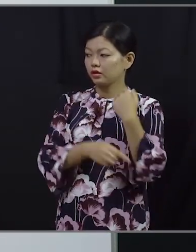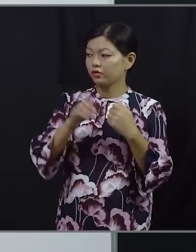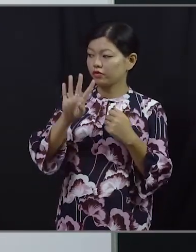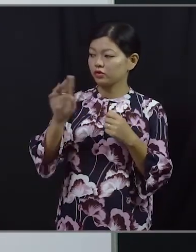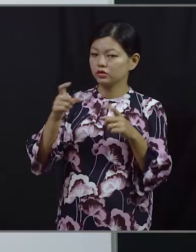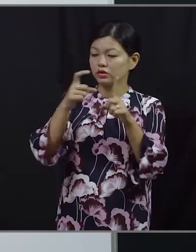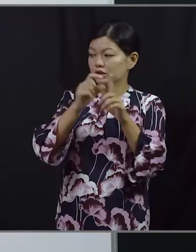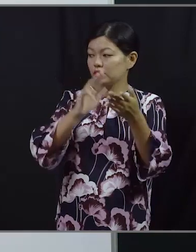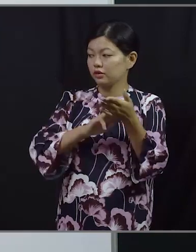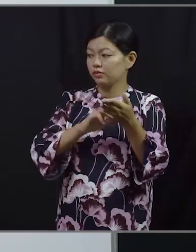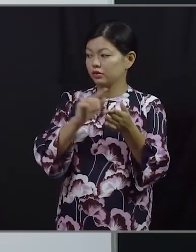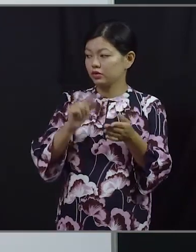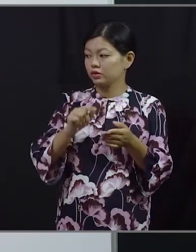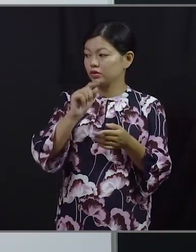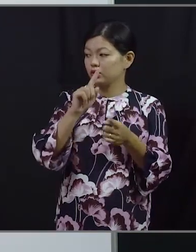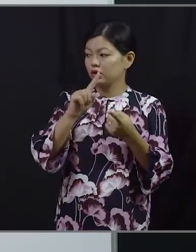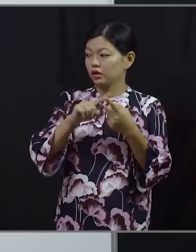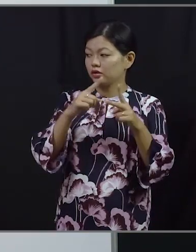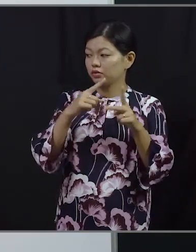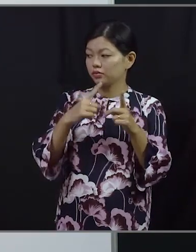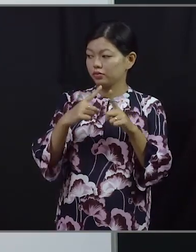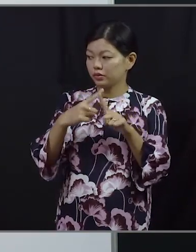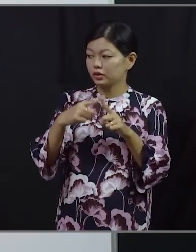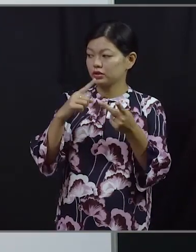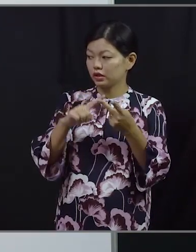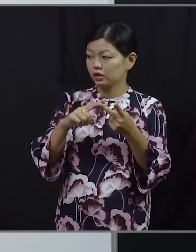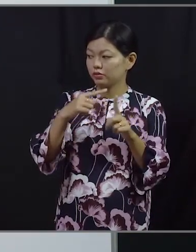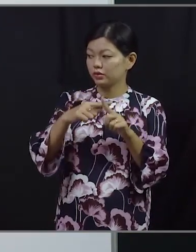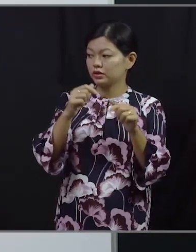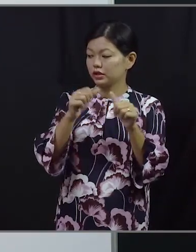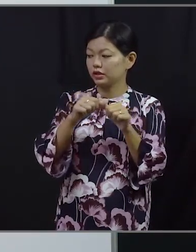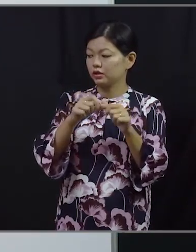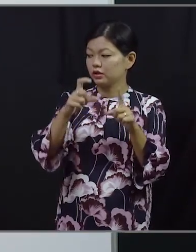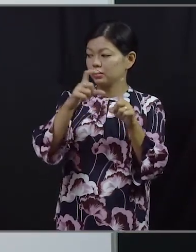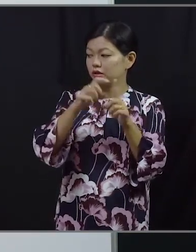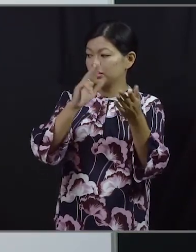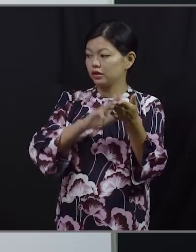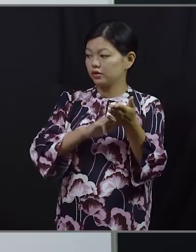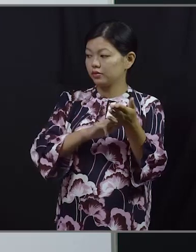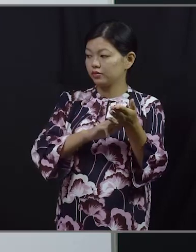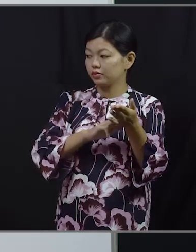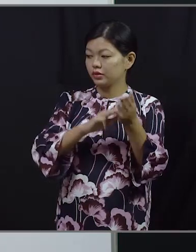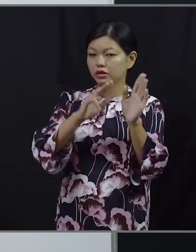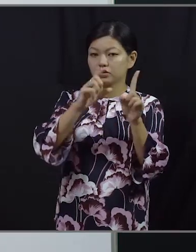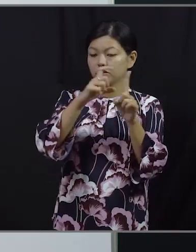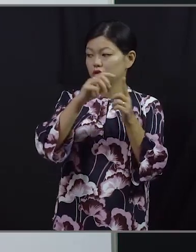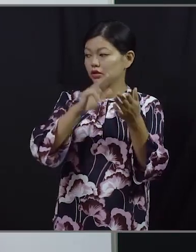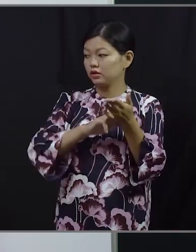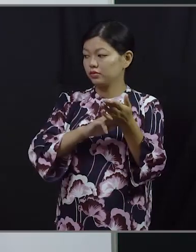to I equal to dm minus a divided by 2. So this value is important. You have to remember